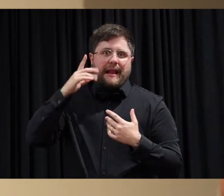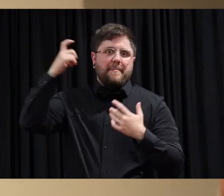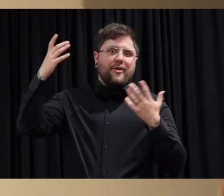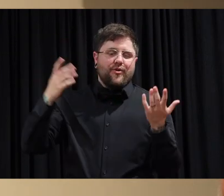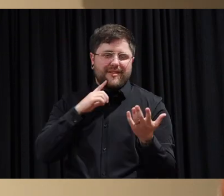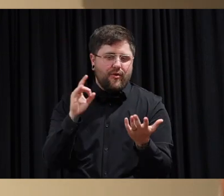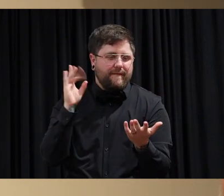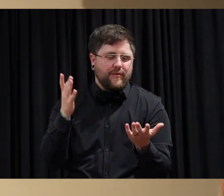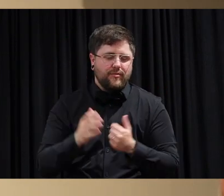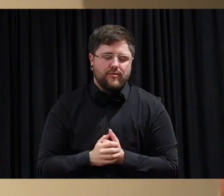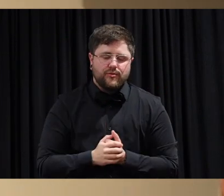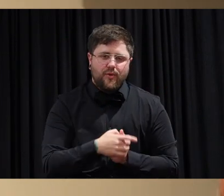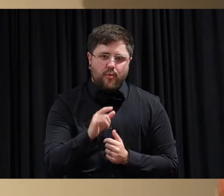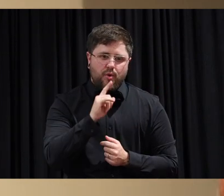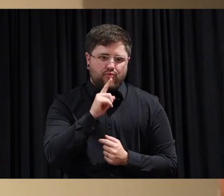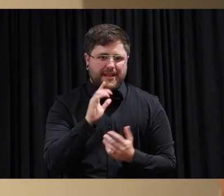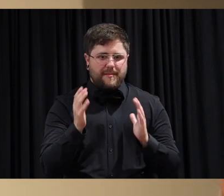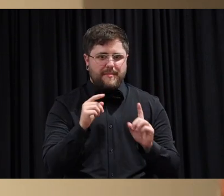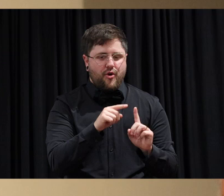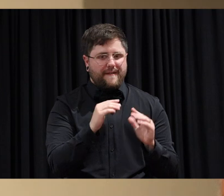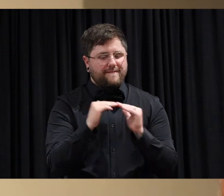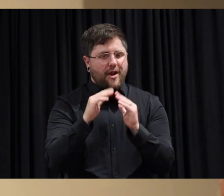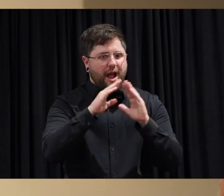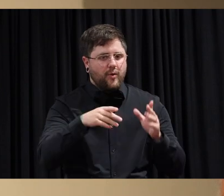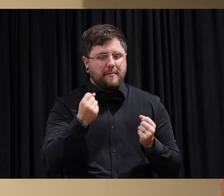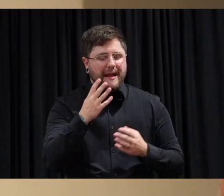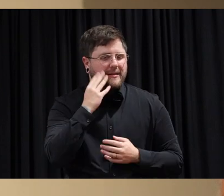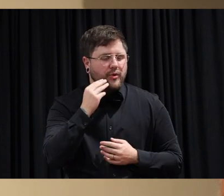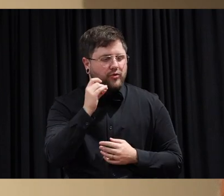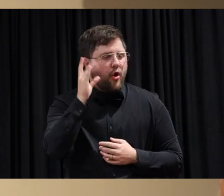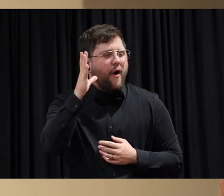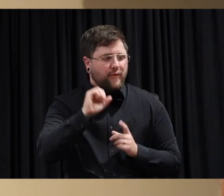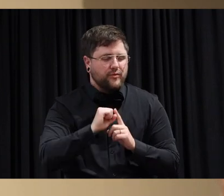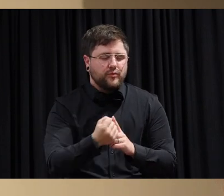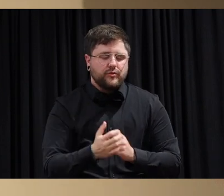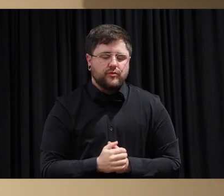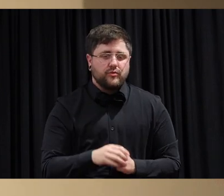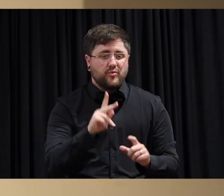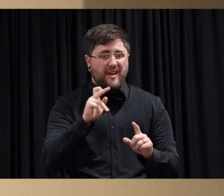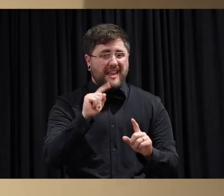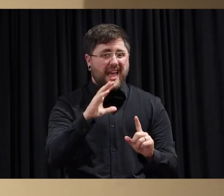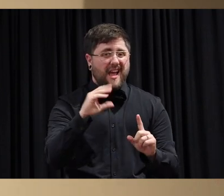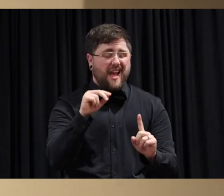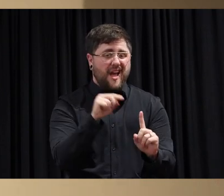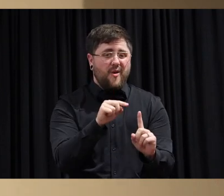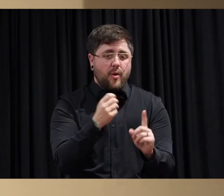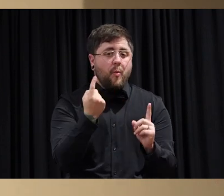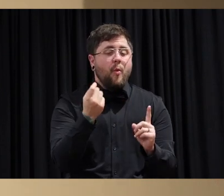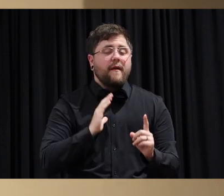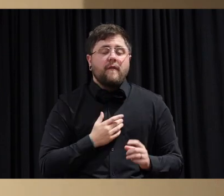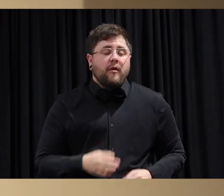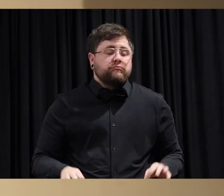fair housing claims that they have actually experienced. And even in Kent County alone, one of our key measures that we're